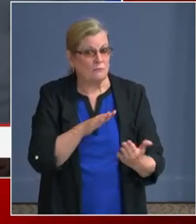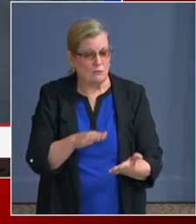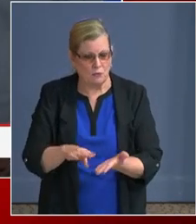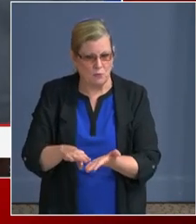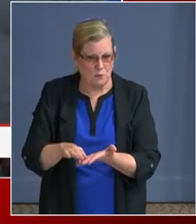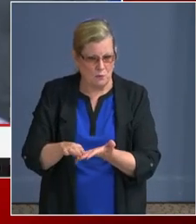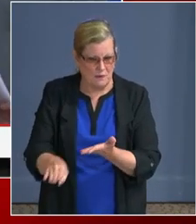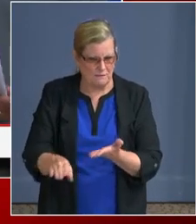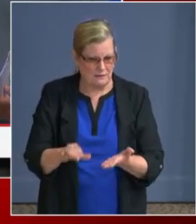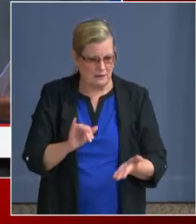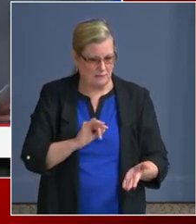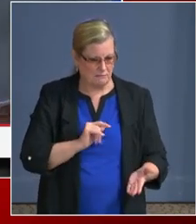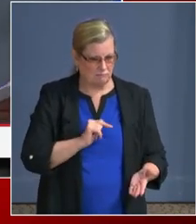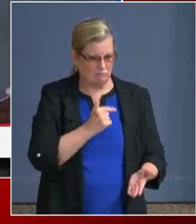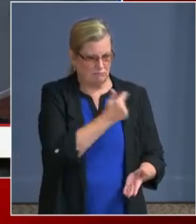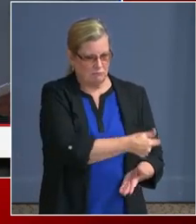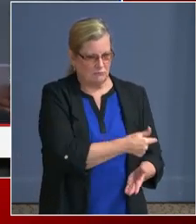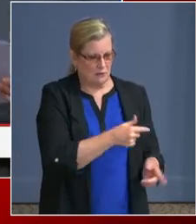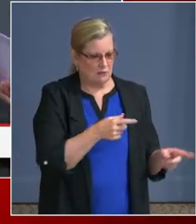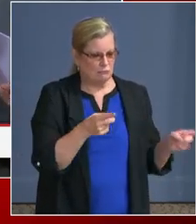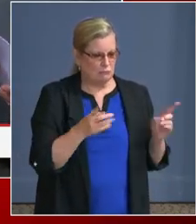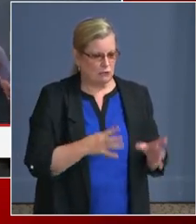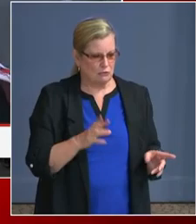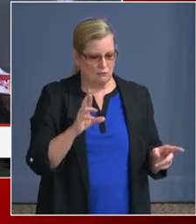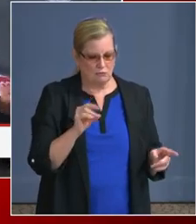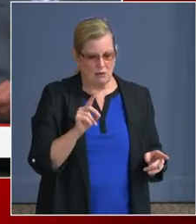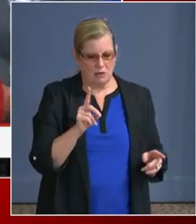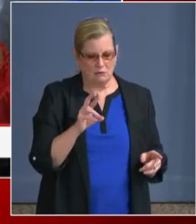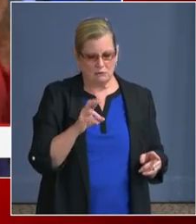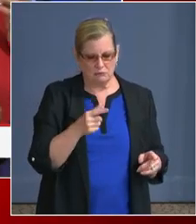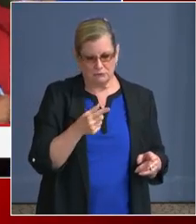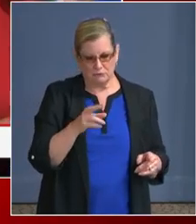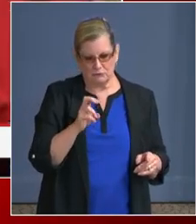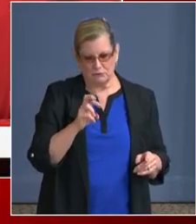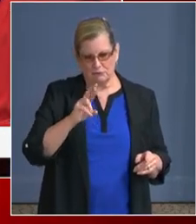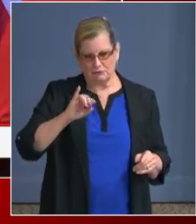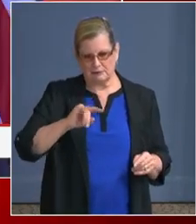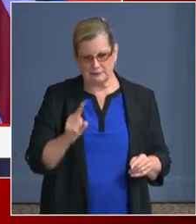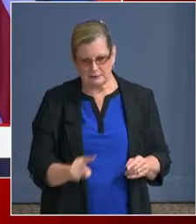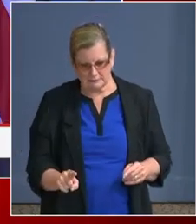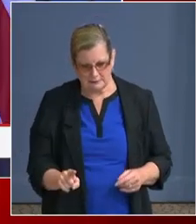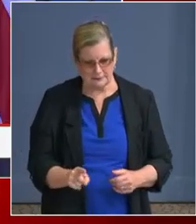to ask Director Rodriguez to talk about what we've had come in.